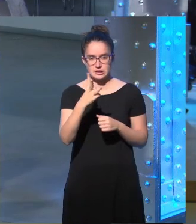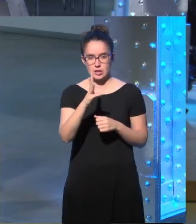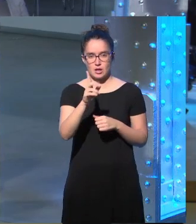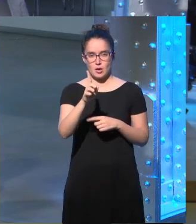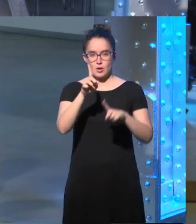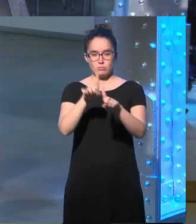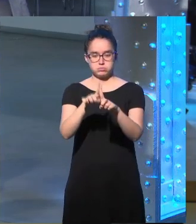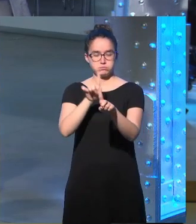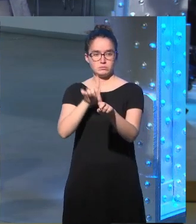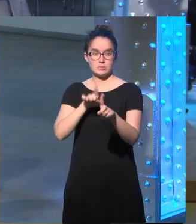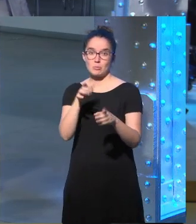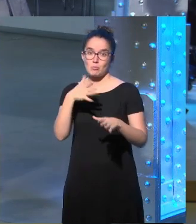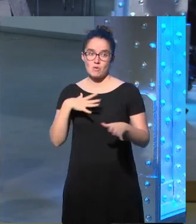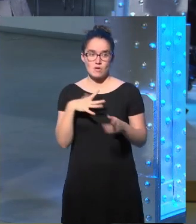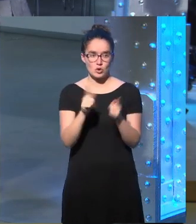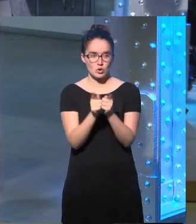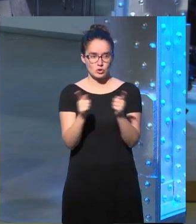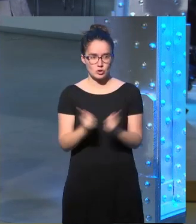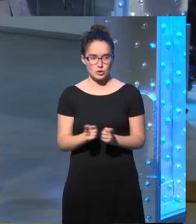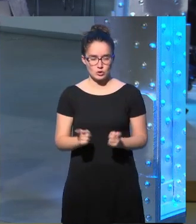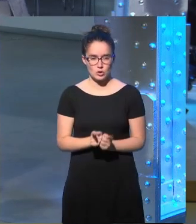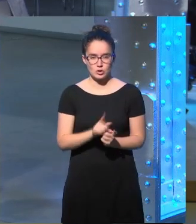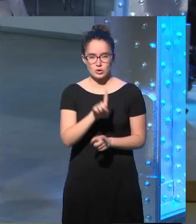I think I have 3 questions waiting.